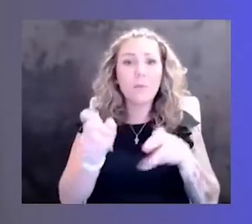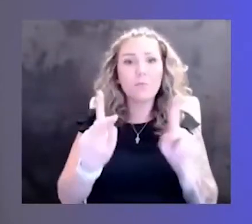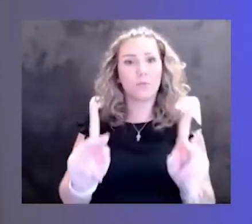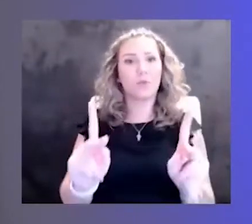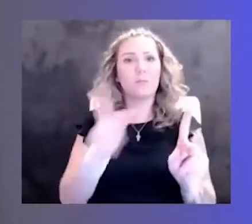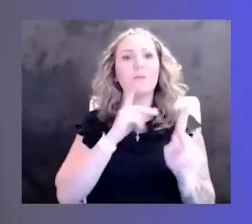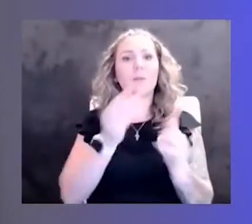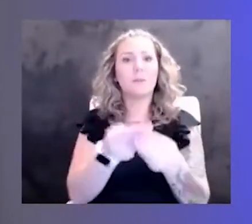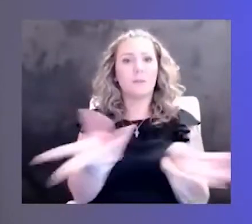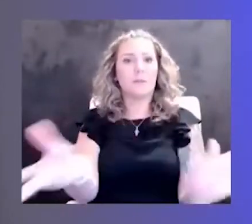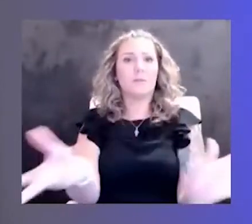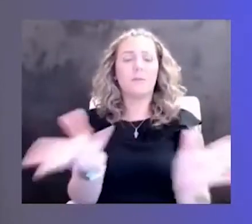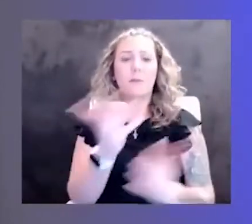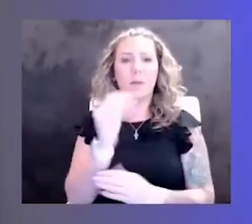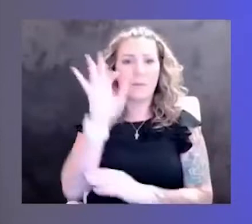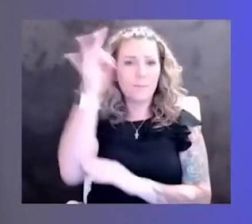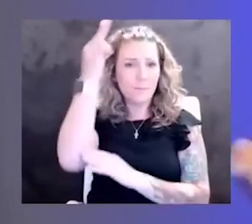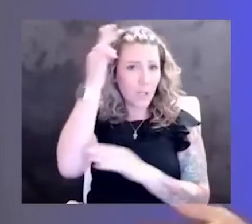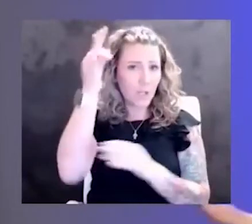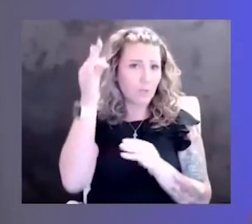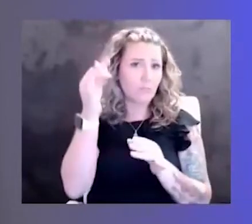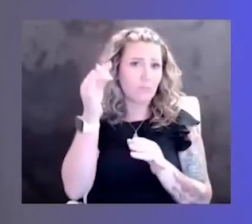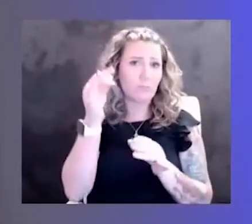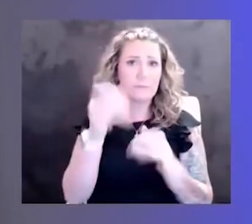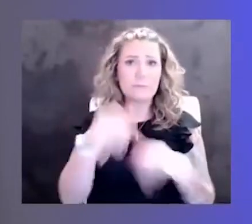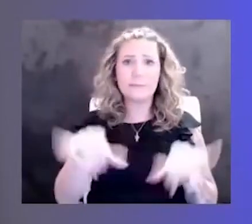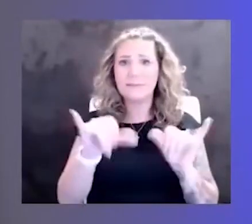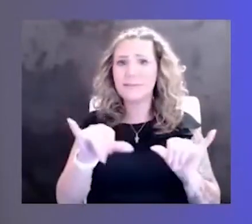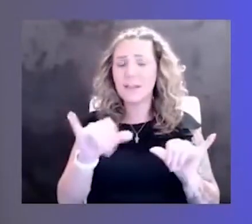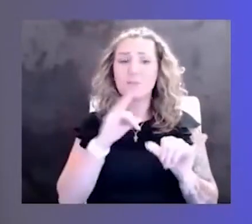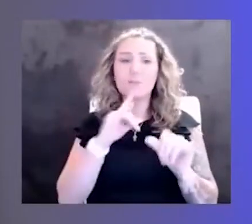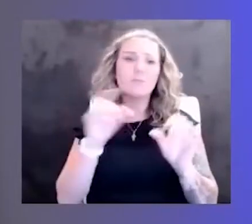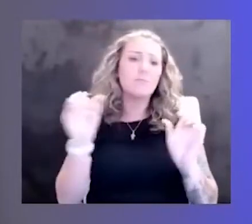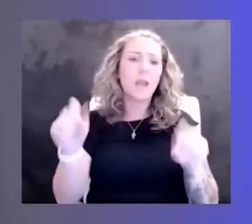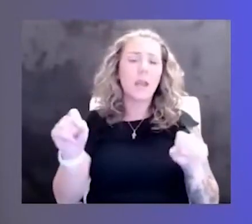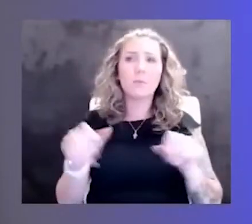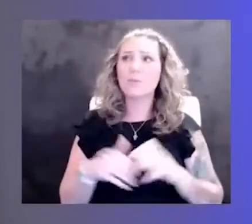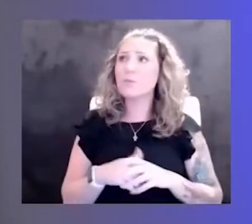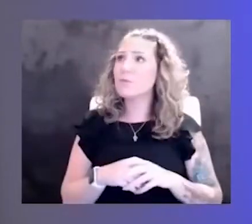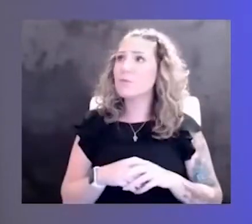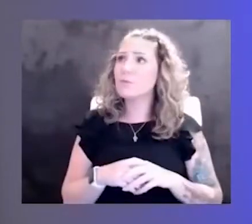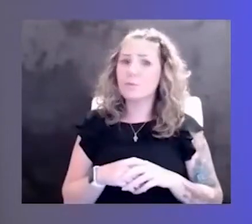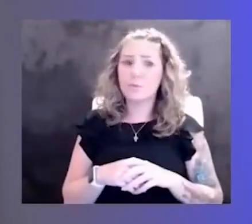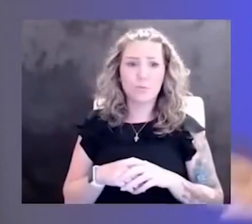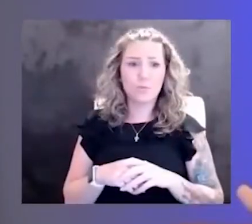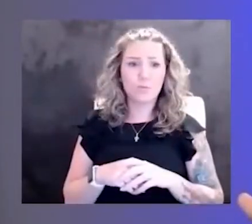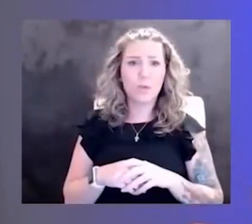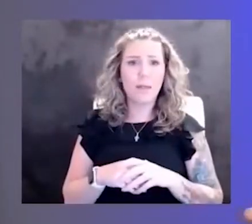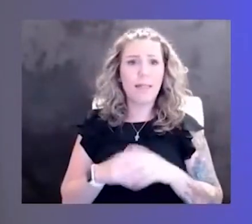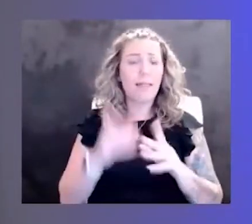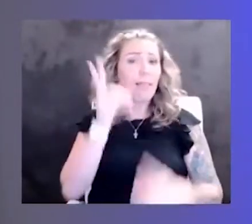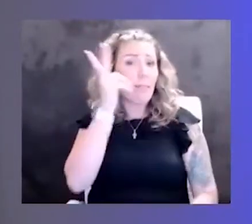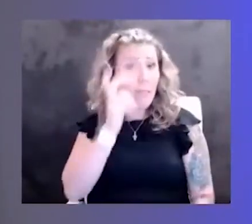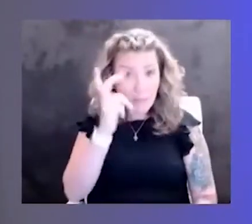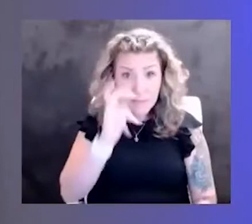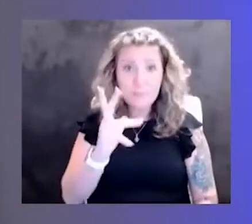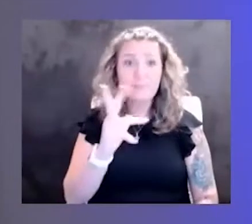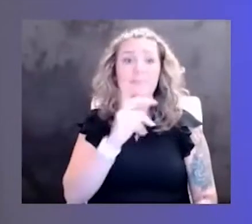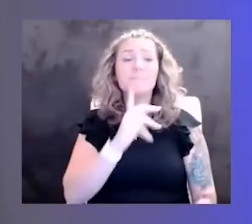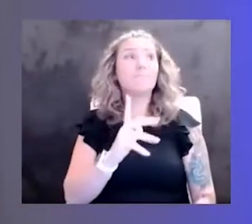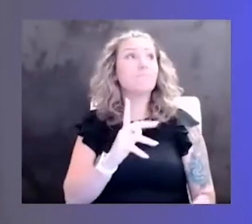by federal standards, being able to really listen and adjust along the